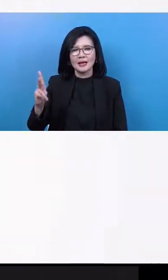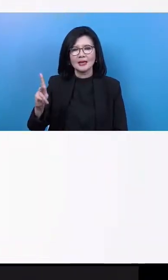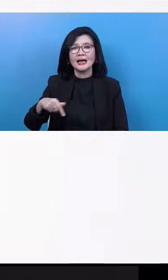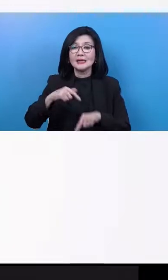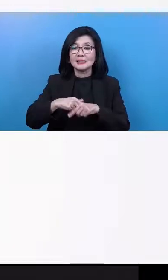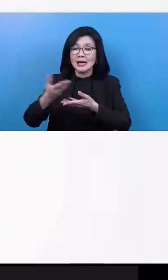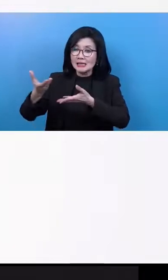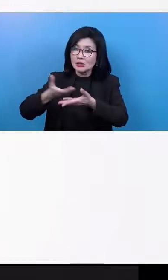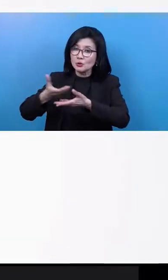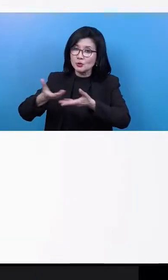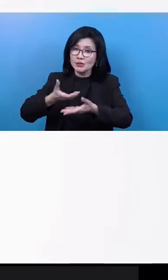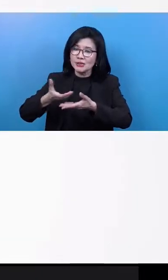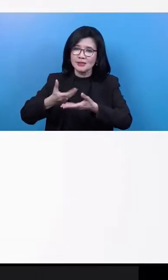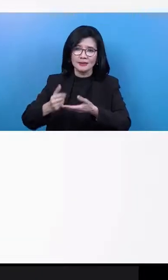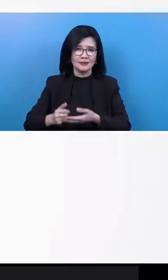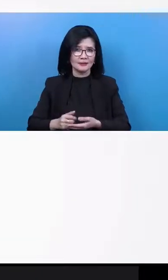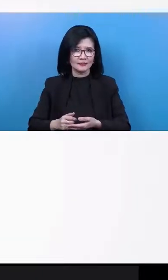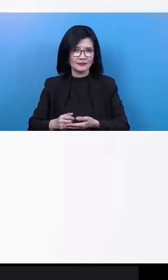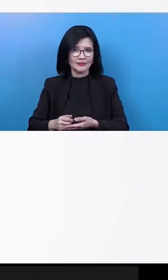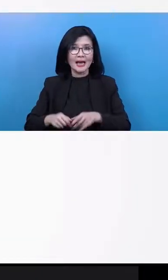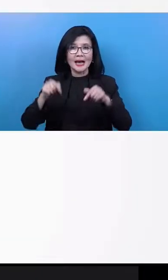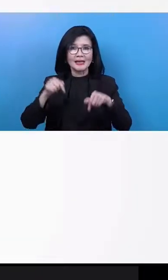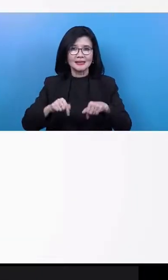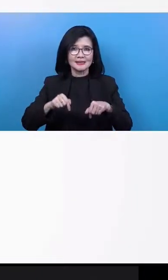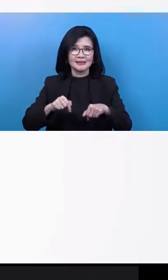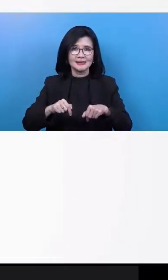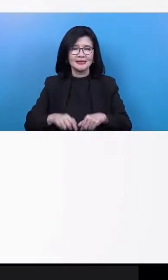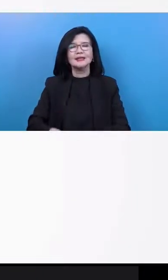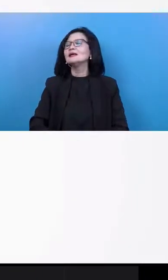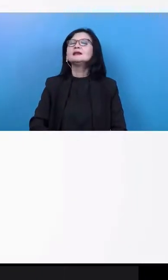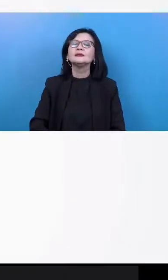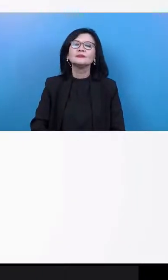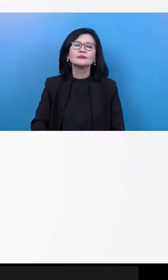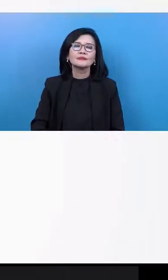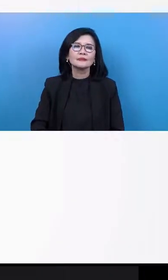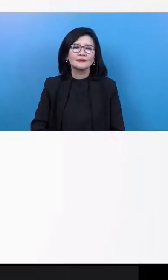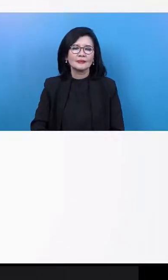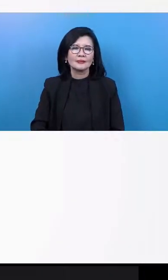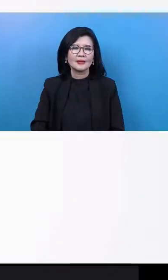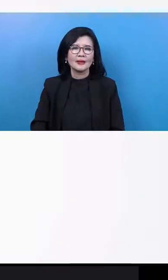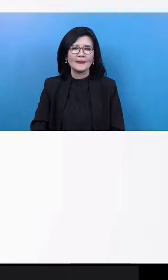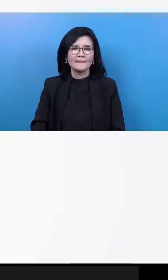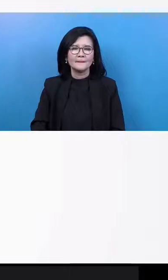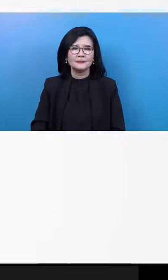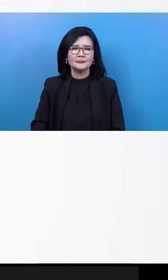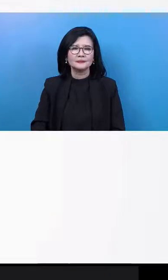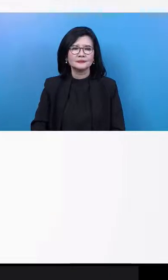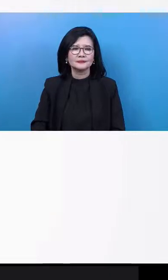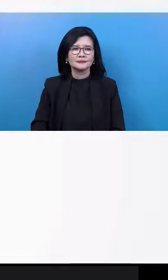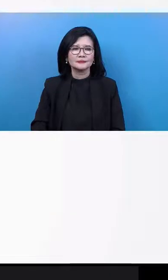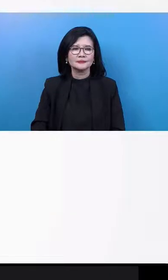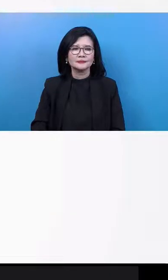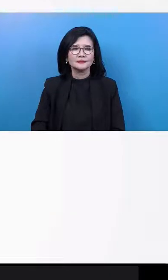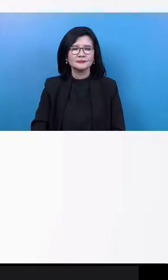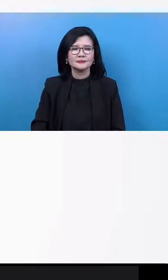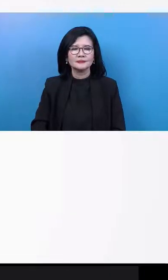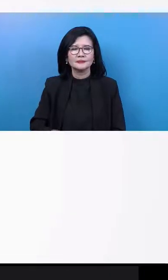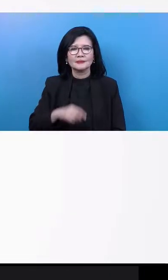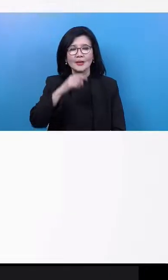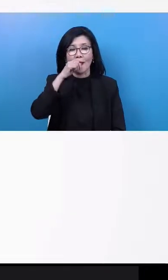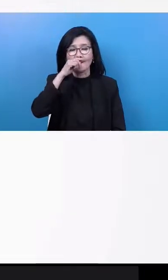here Mr. Harsan Nyambe as the first panelist. Then we will hear online